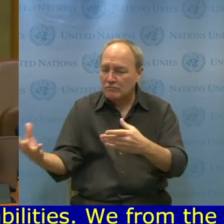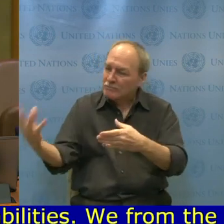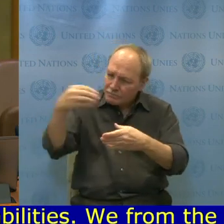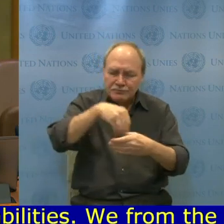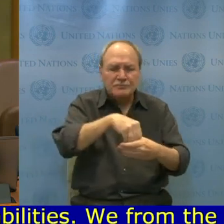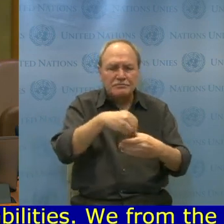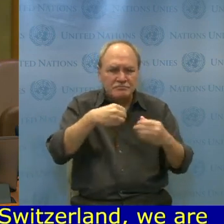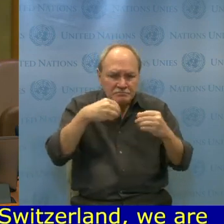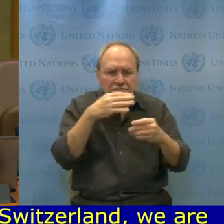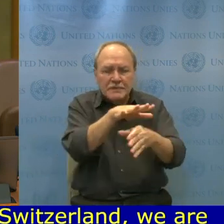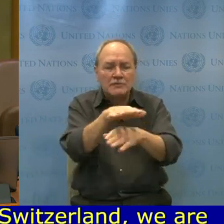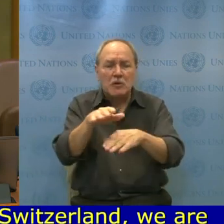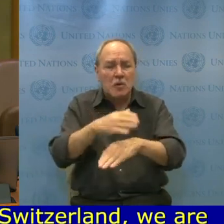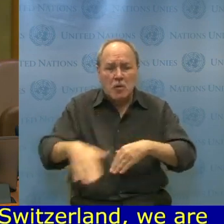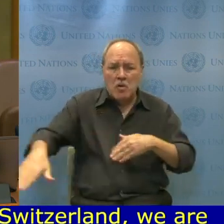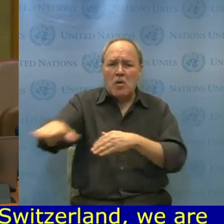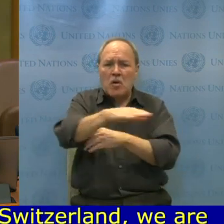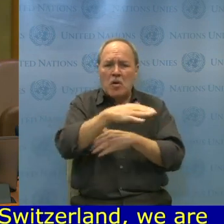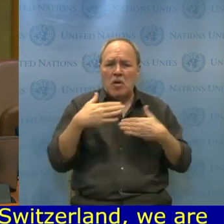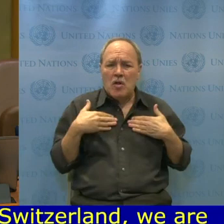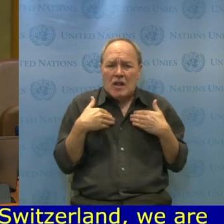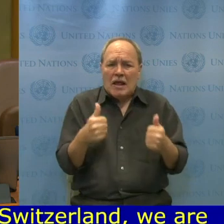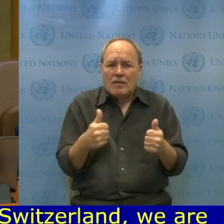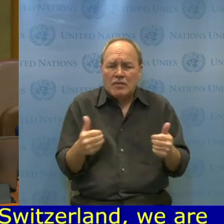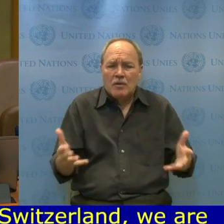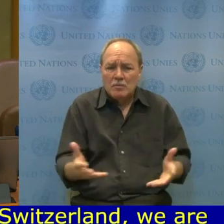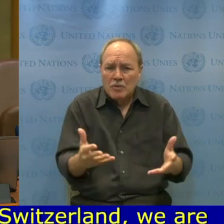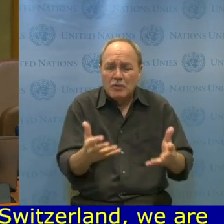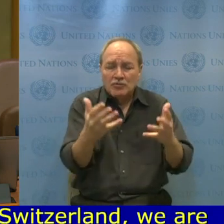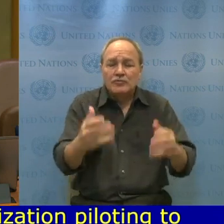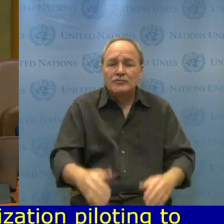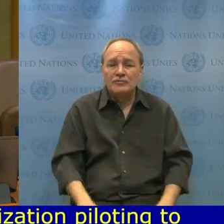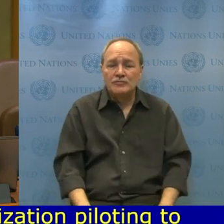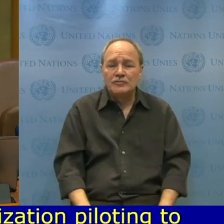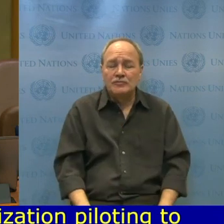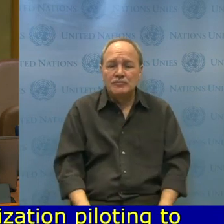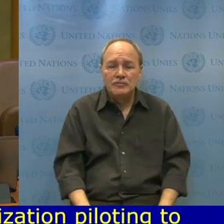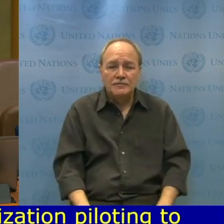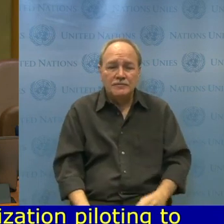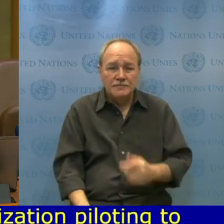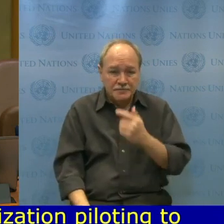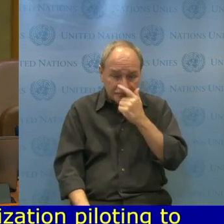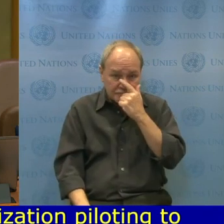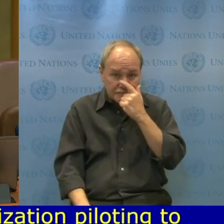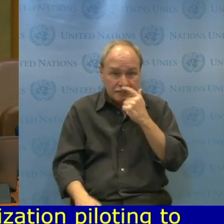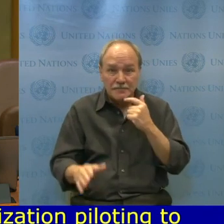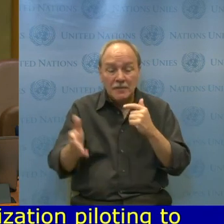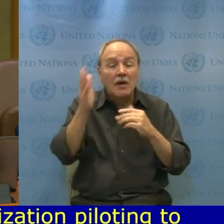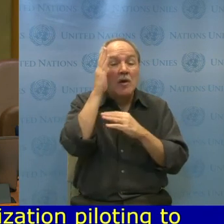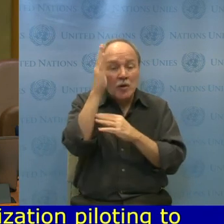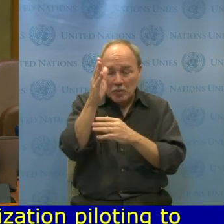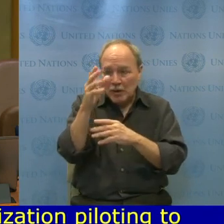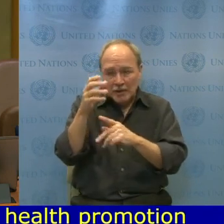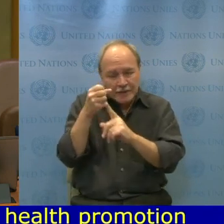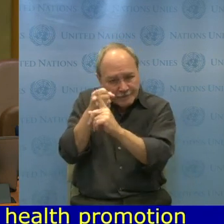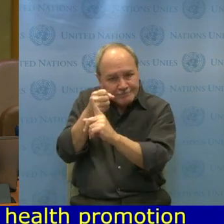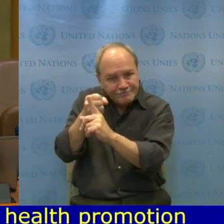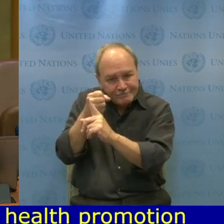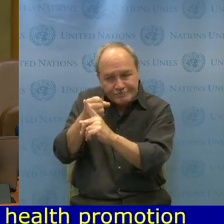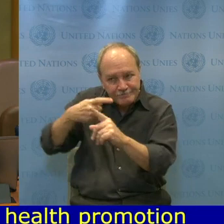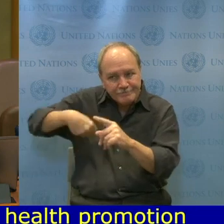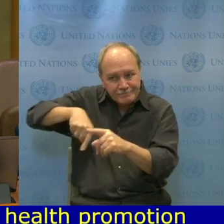programs. And we are committed also to take this up further and with our Ministry of Health and with the